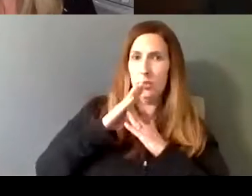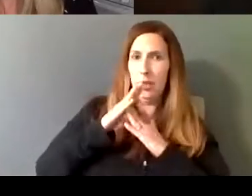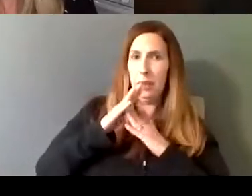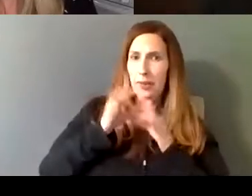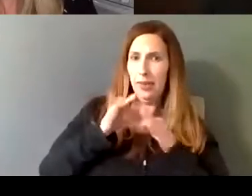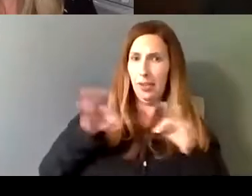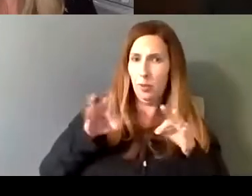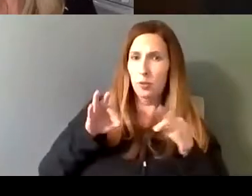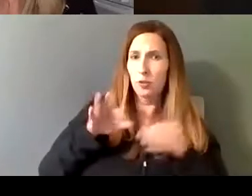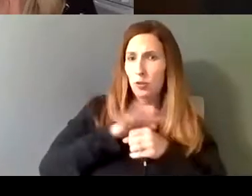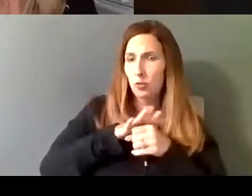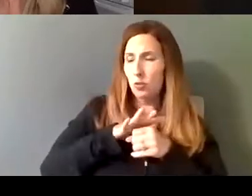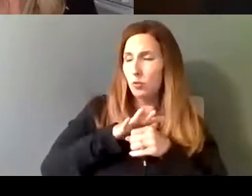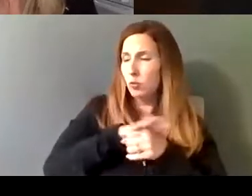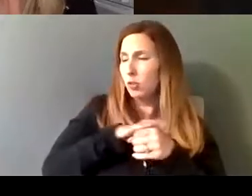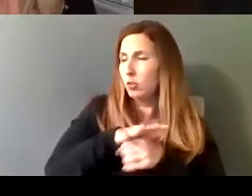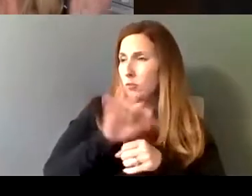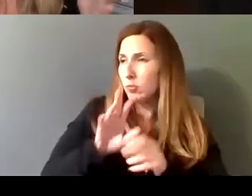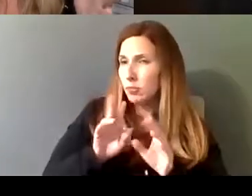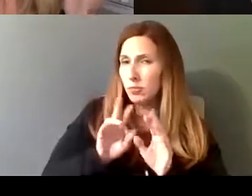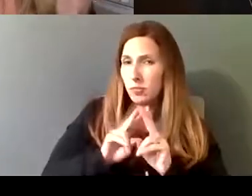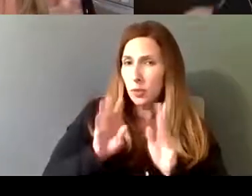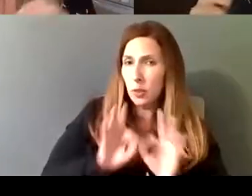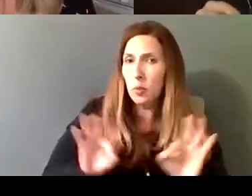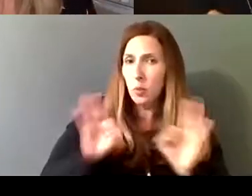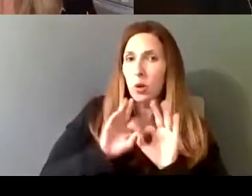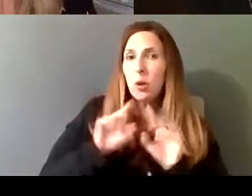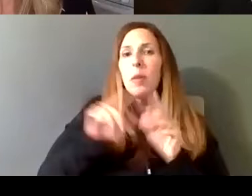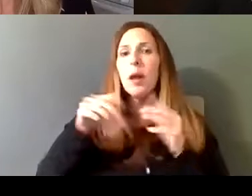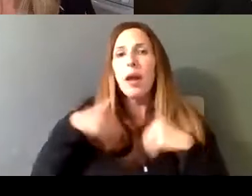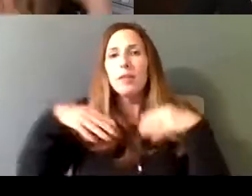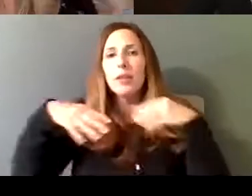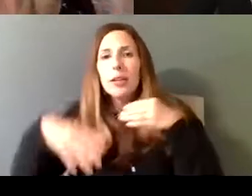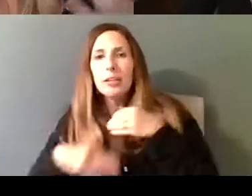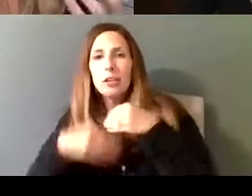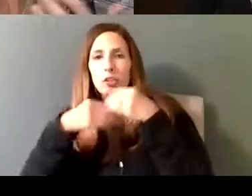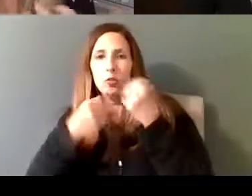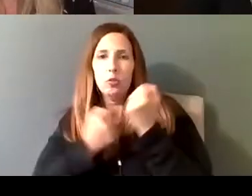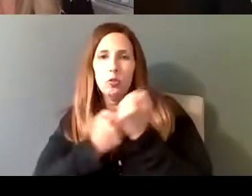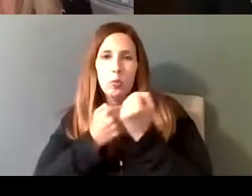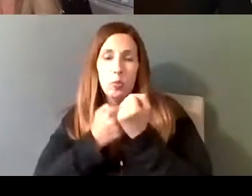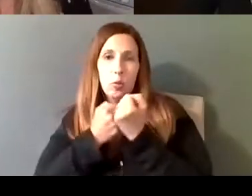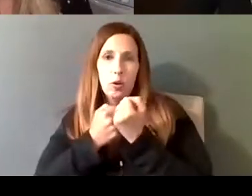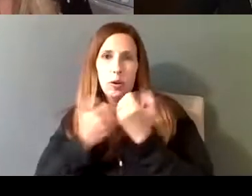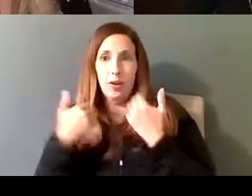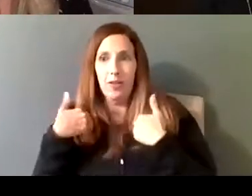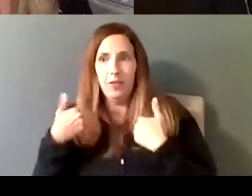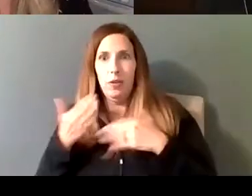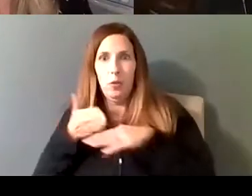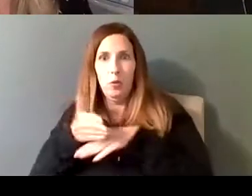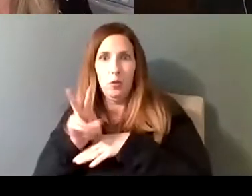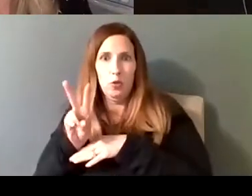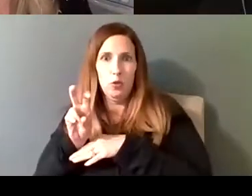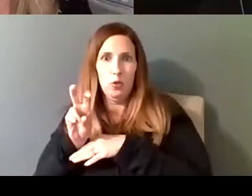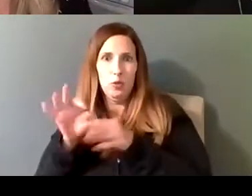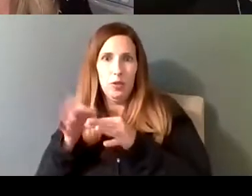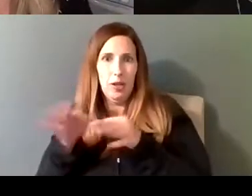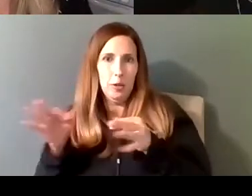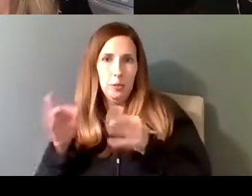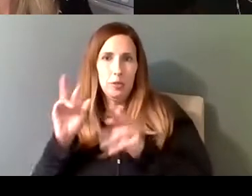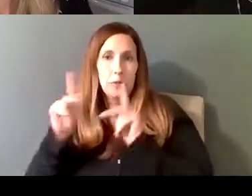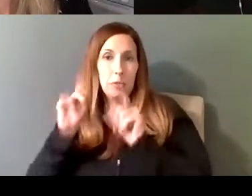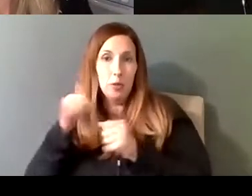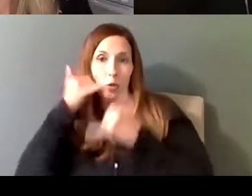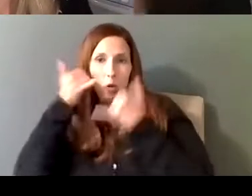which is really important, just having that additional support of over 200 languages for people to call in and